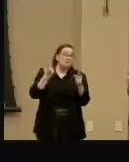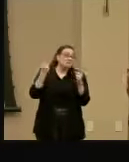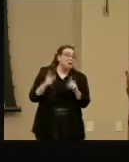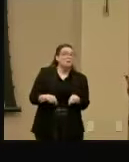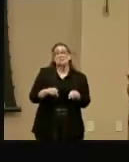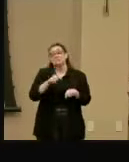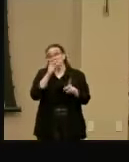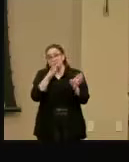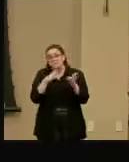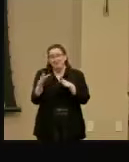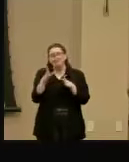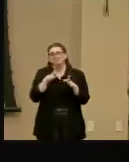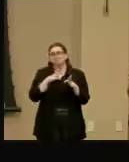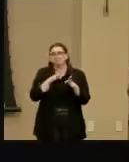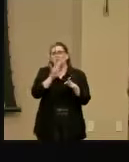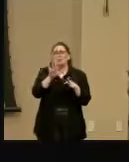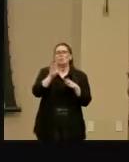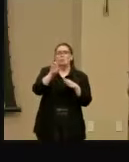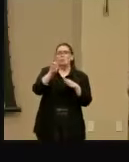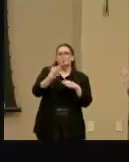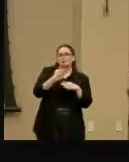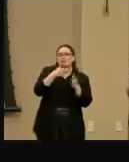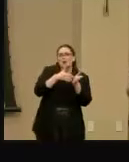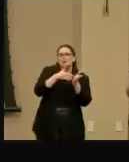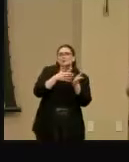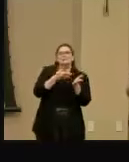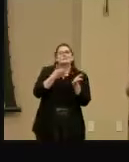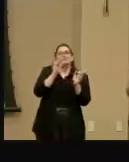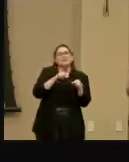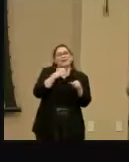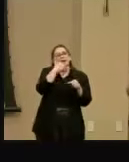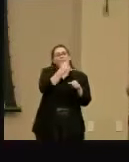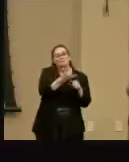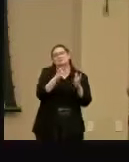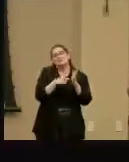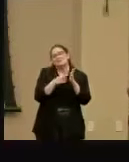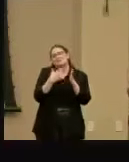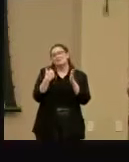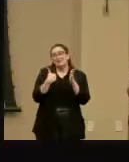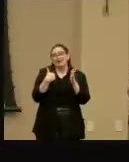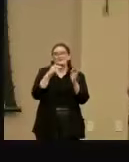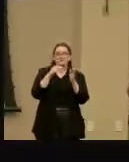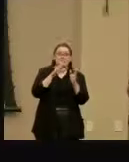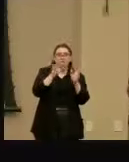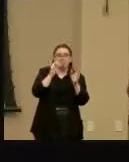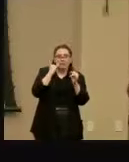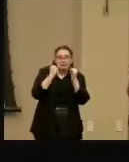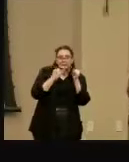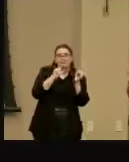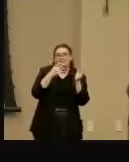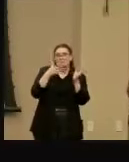are options. You can always call your rheumatologist and see how to deal with these. Sometimes we do have some tricks, and we can give you some further data